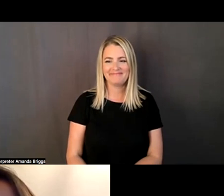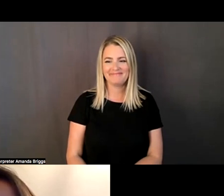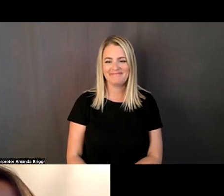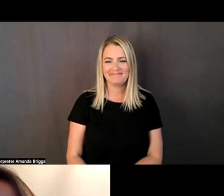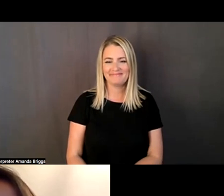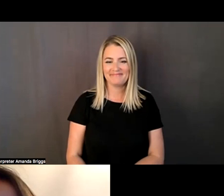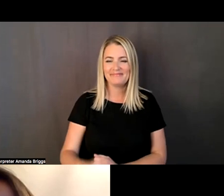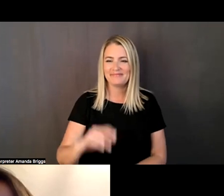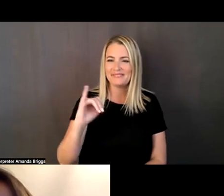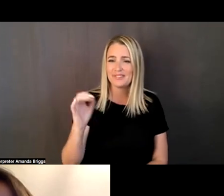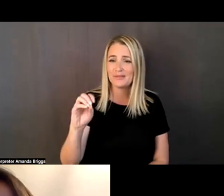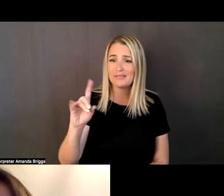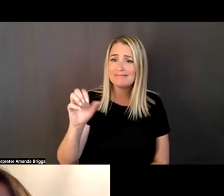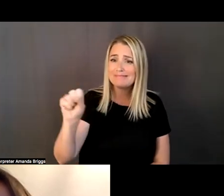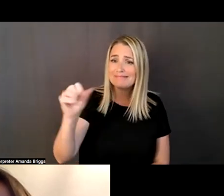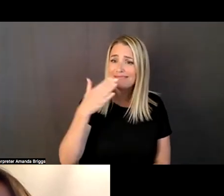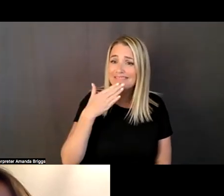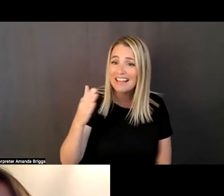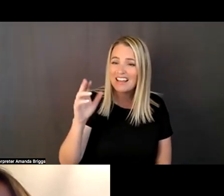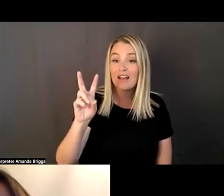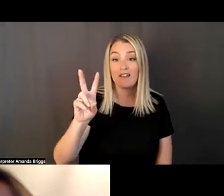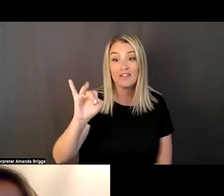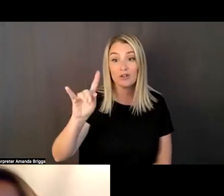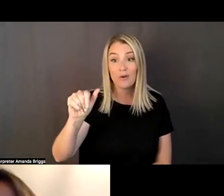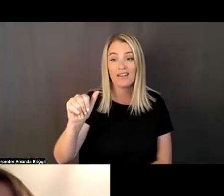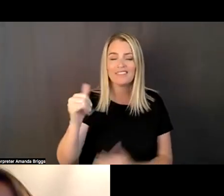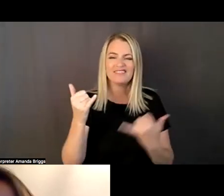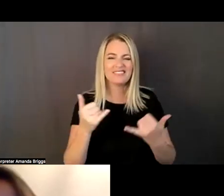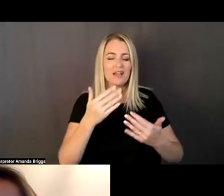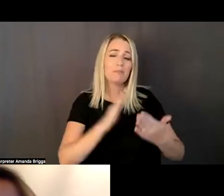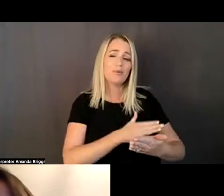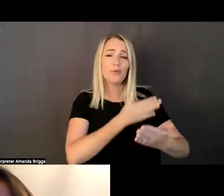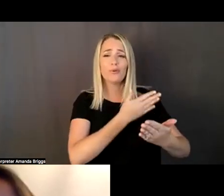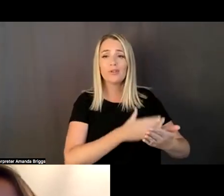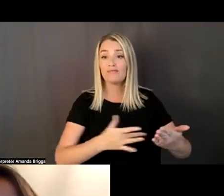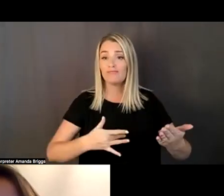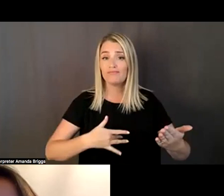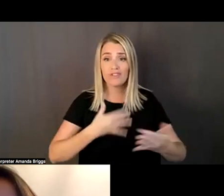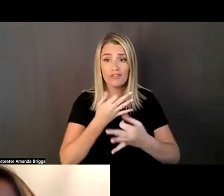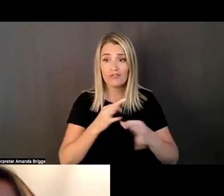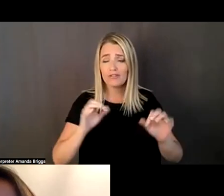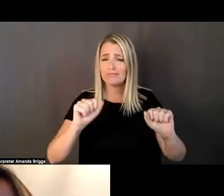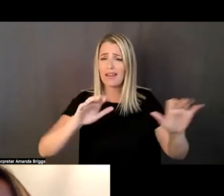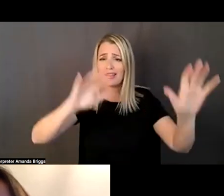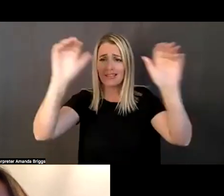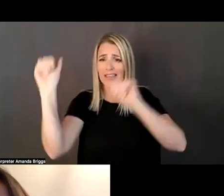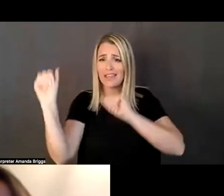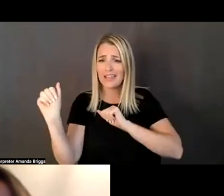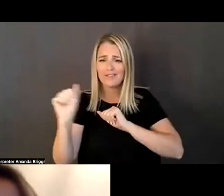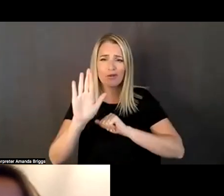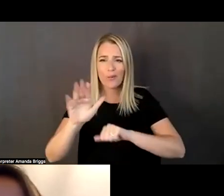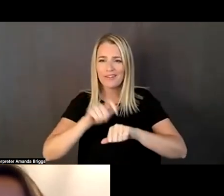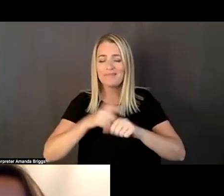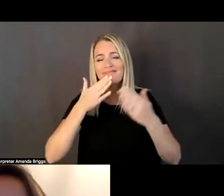Yeah, thank you. Victoria's gonna play some music now and feel free to leave on your own time. Thank you again so much for joining us.